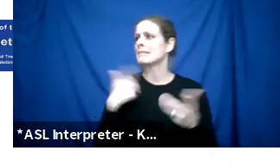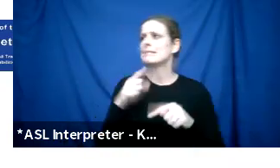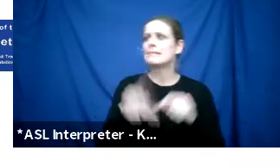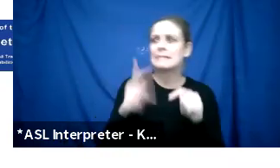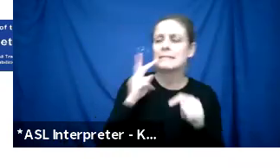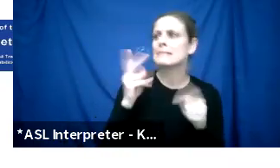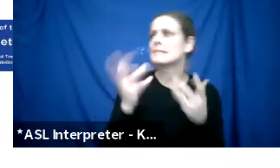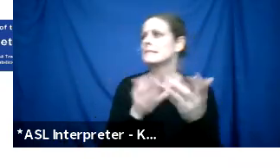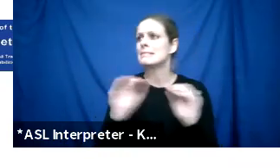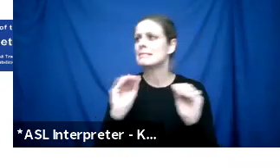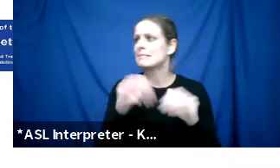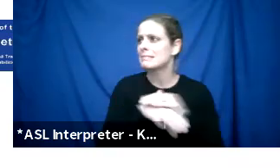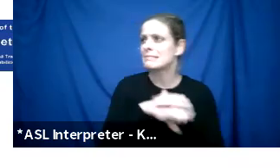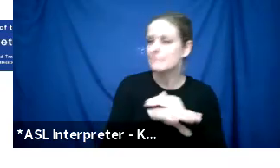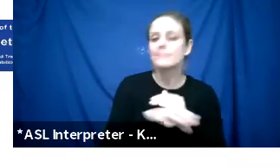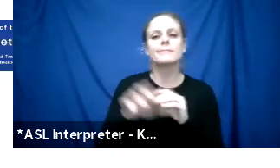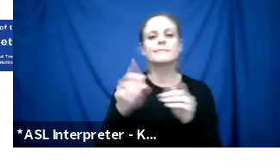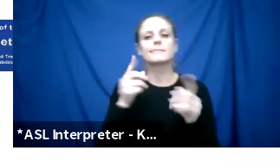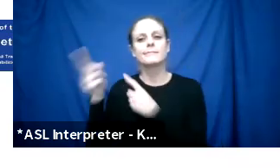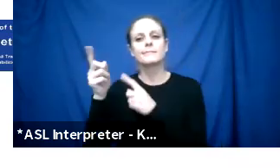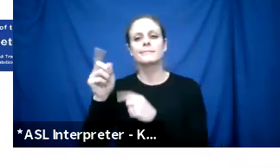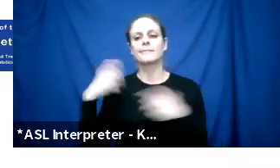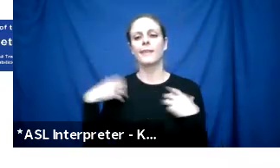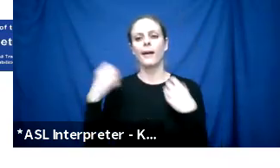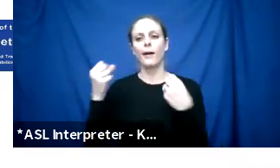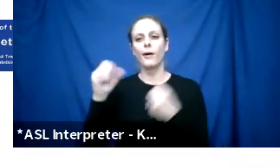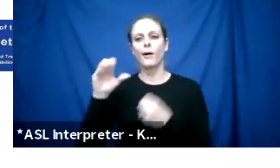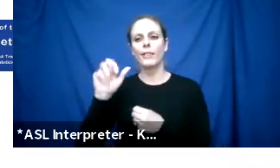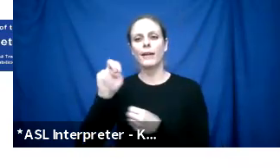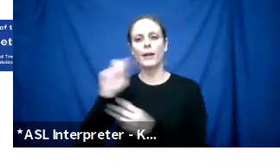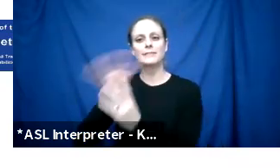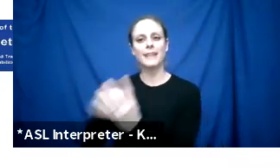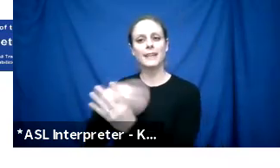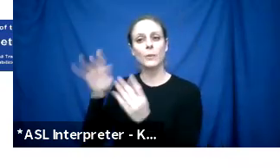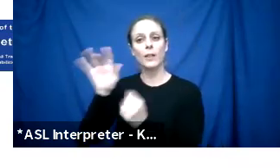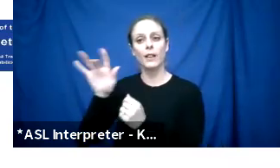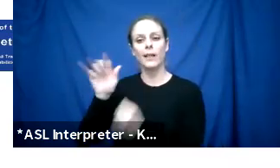today's PowerPoint presentation at the healthcare schedule page at